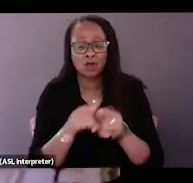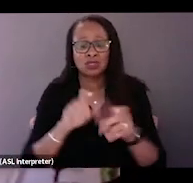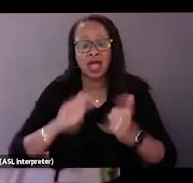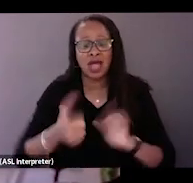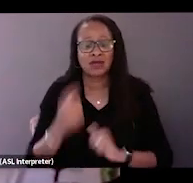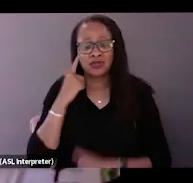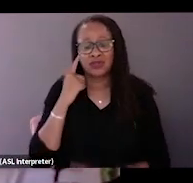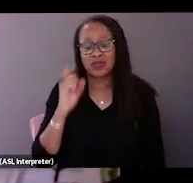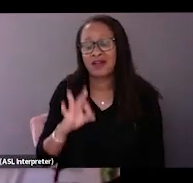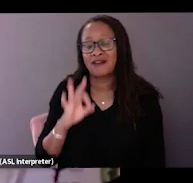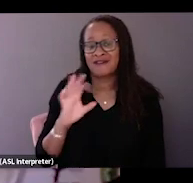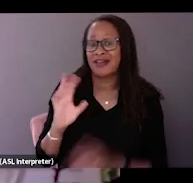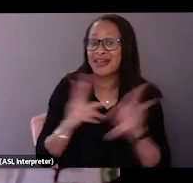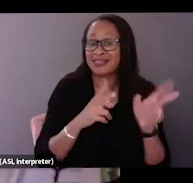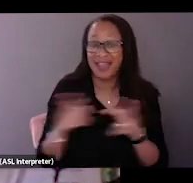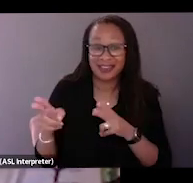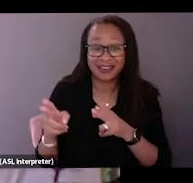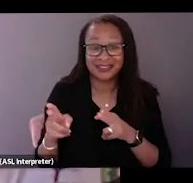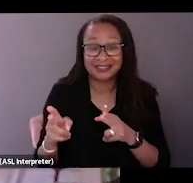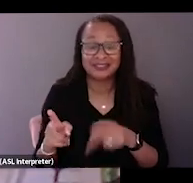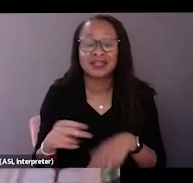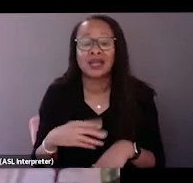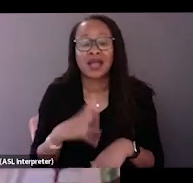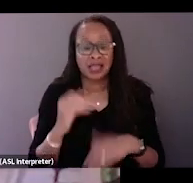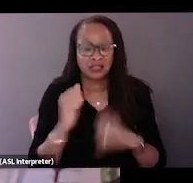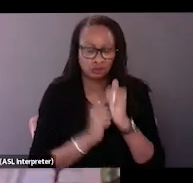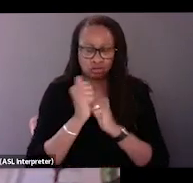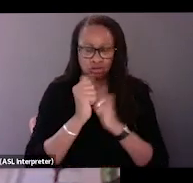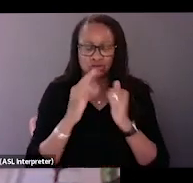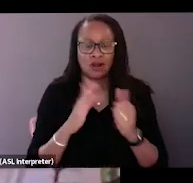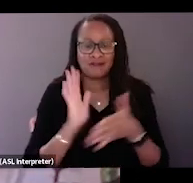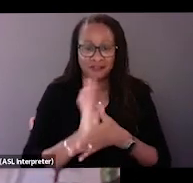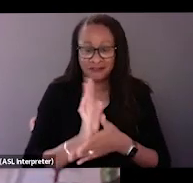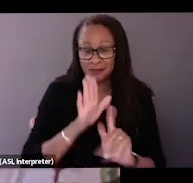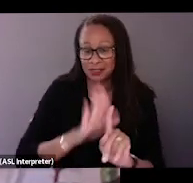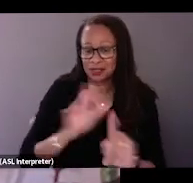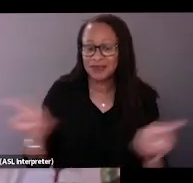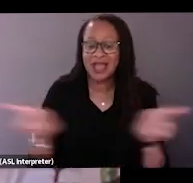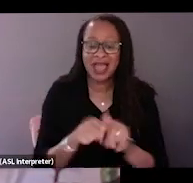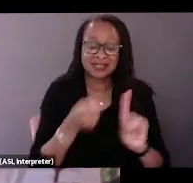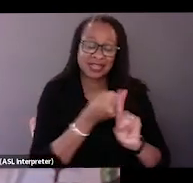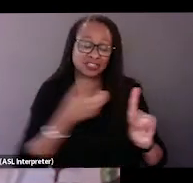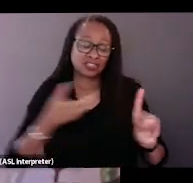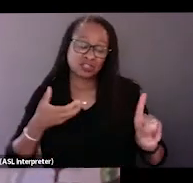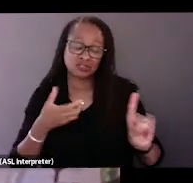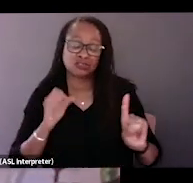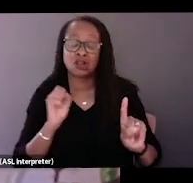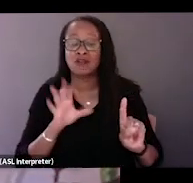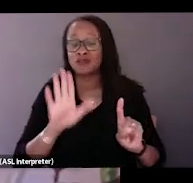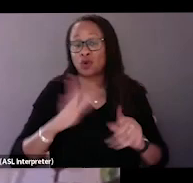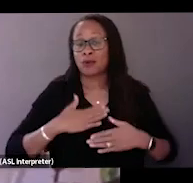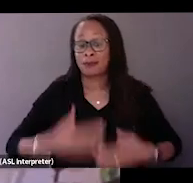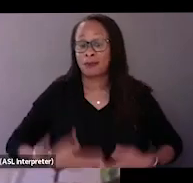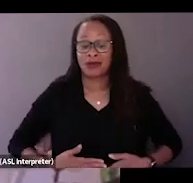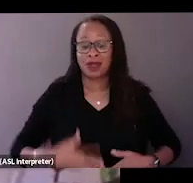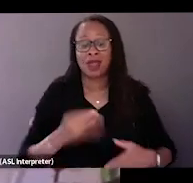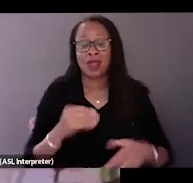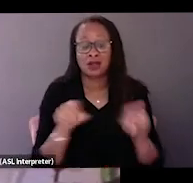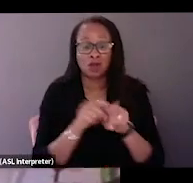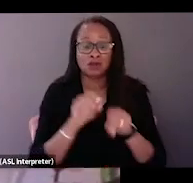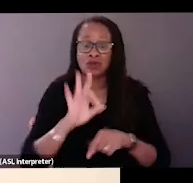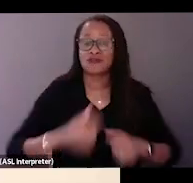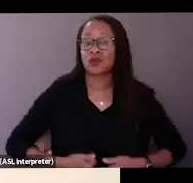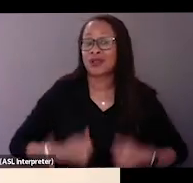of the edit and also the structure of the film as extensions of your body and also of your